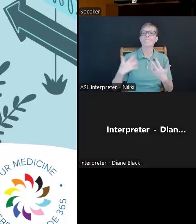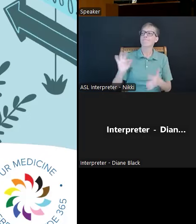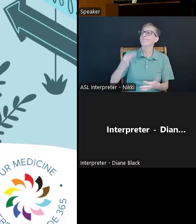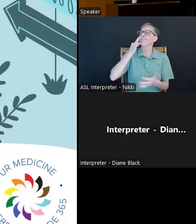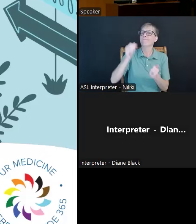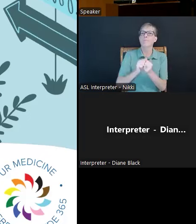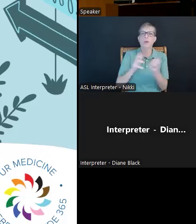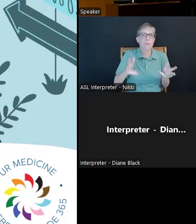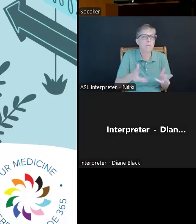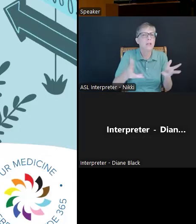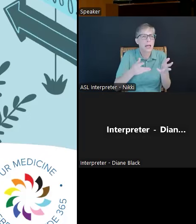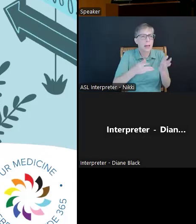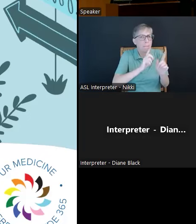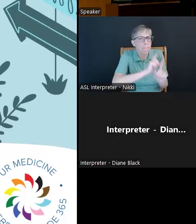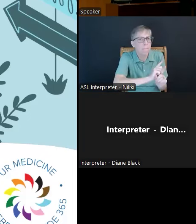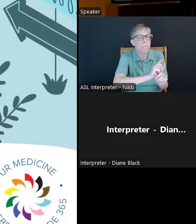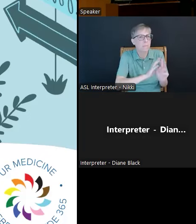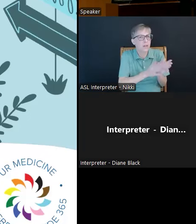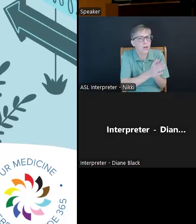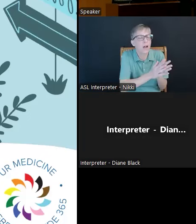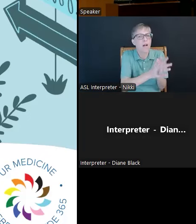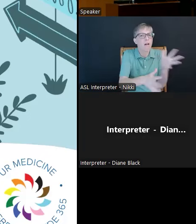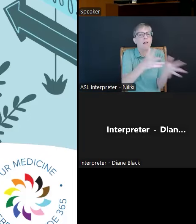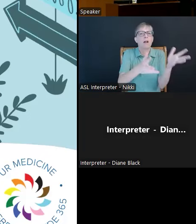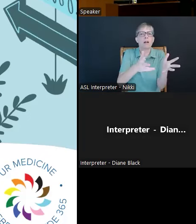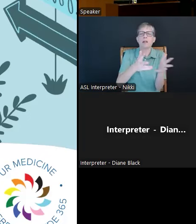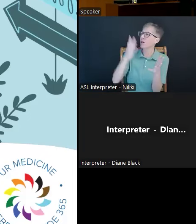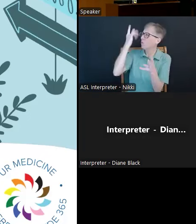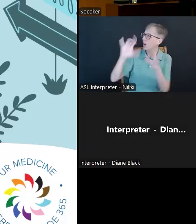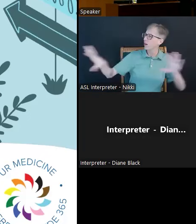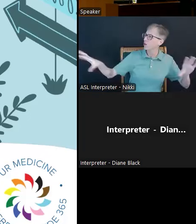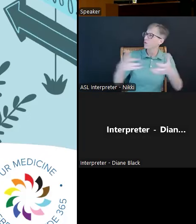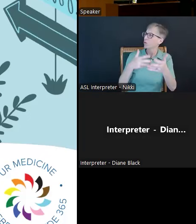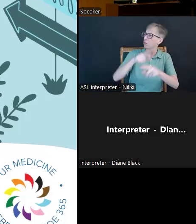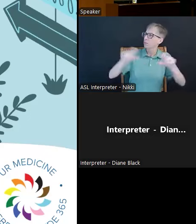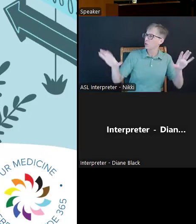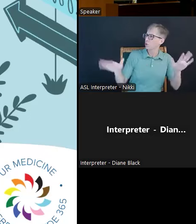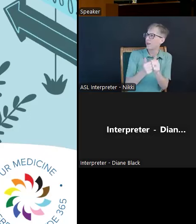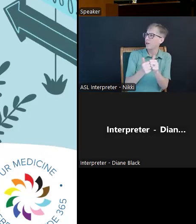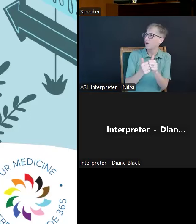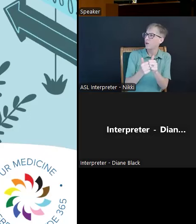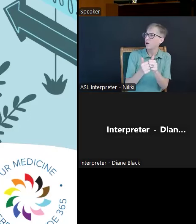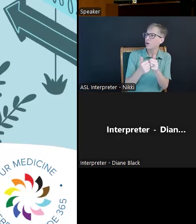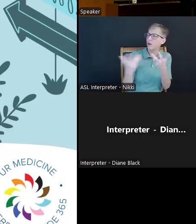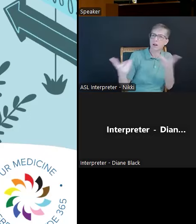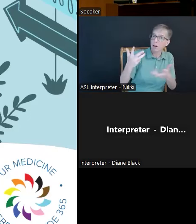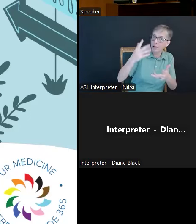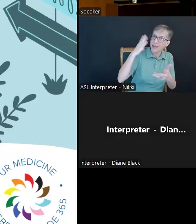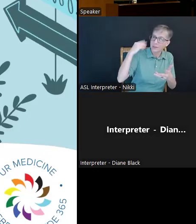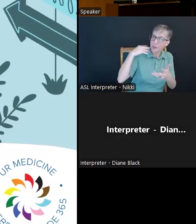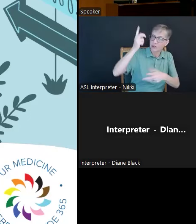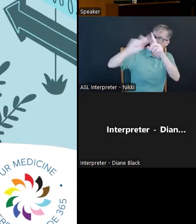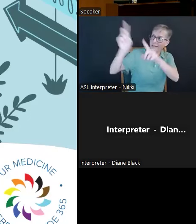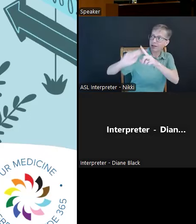lumping people together? Why are we not looking at individuals? Because the experiences are different. The experiences of a gay man, a trans woman,